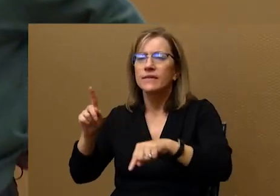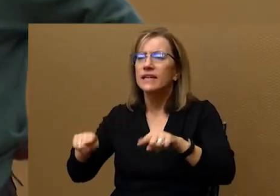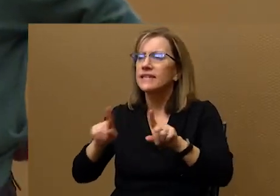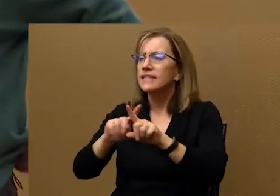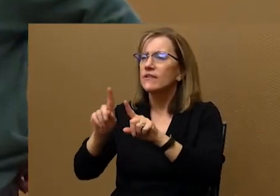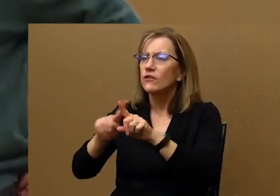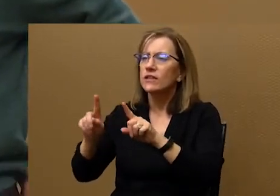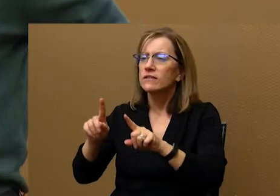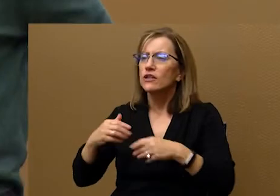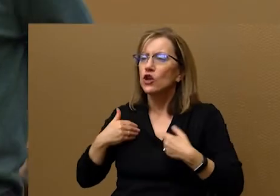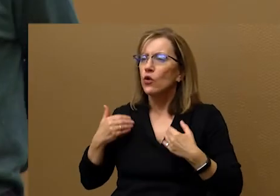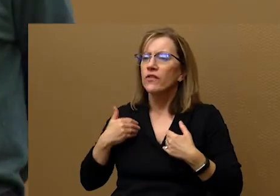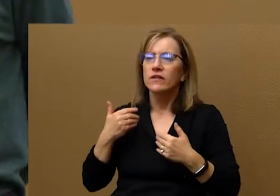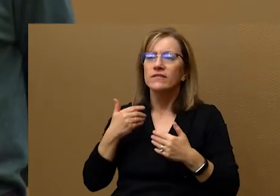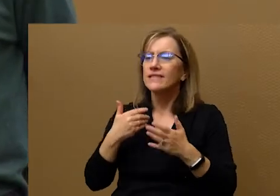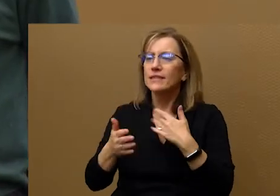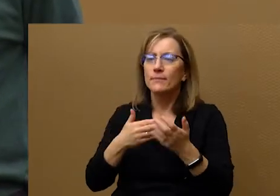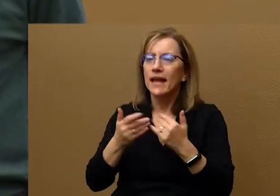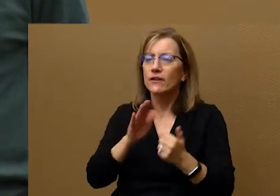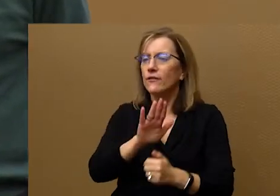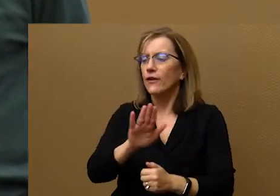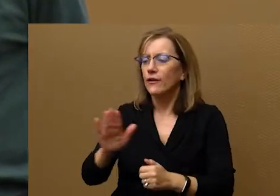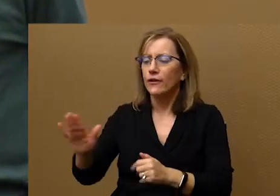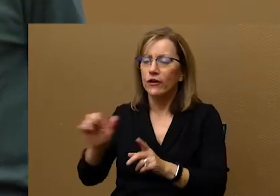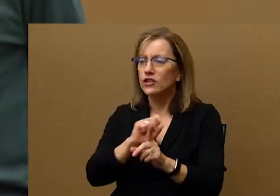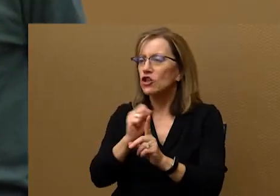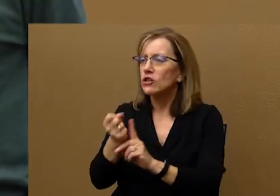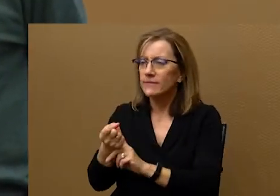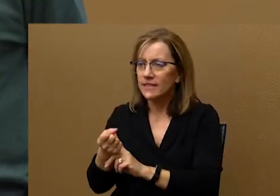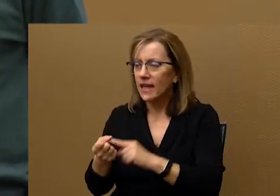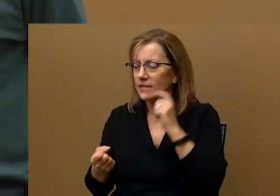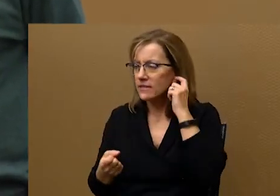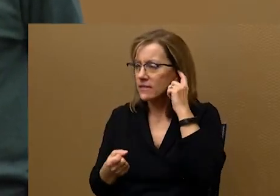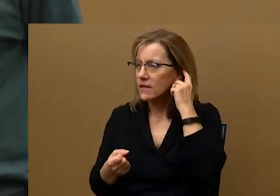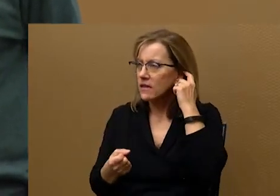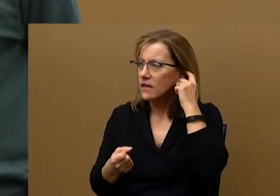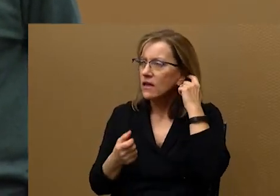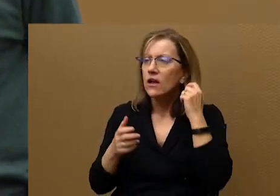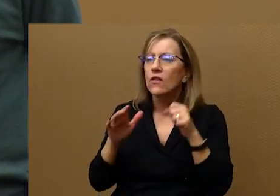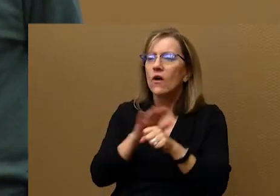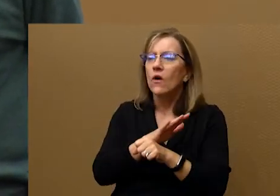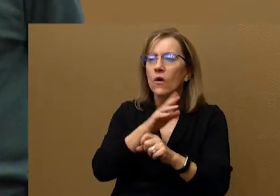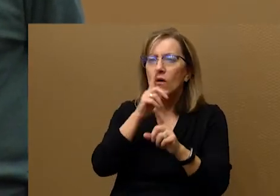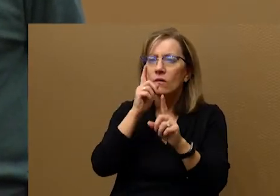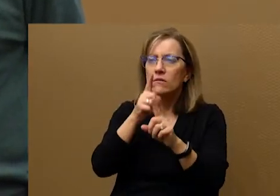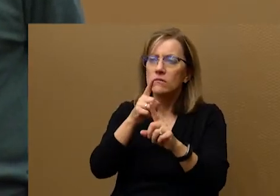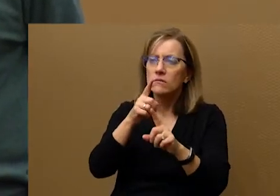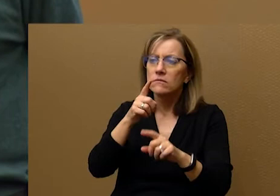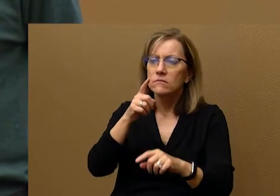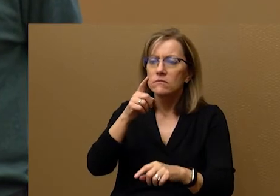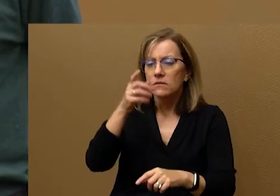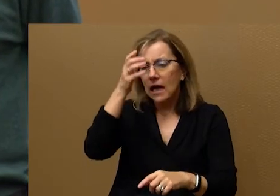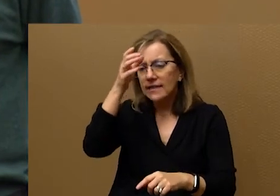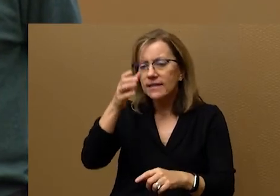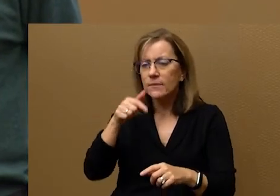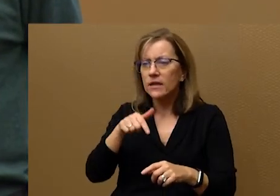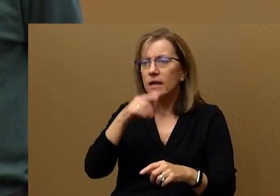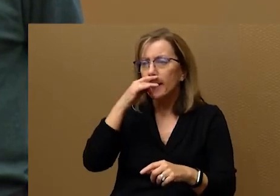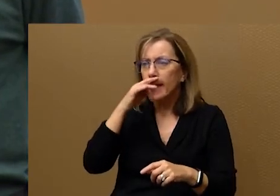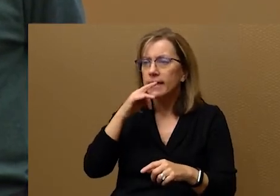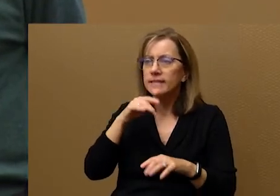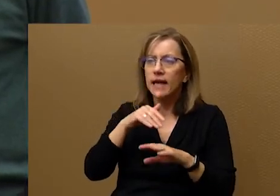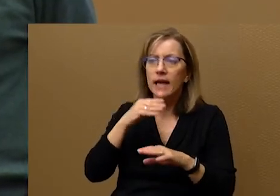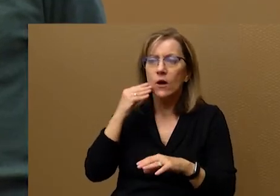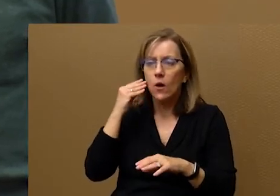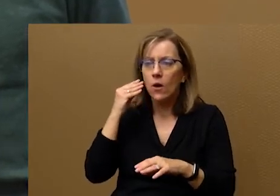circumstances. But the whole concept and the whole construct of Kids at Hope is very much similar to that catch them being